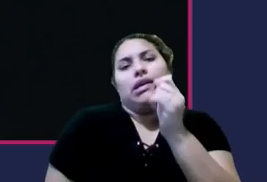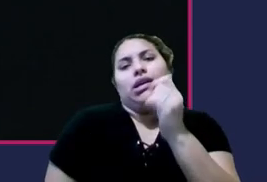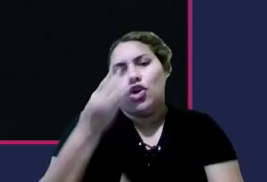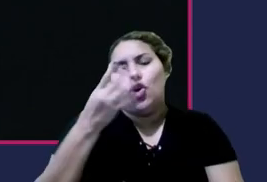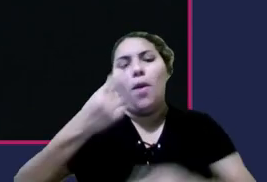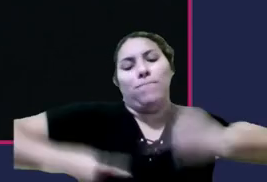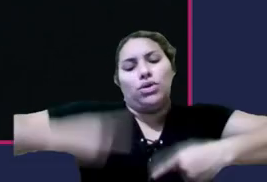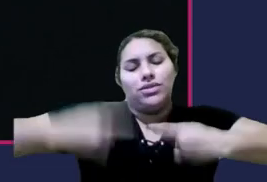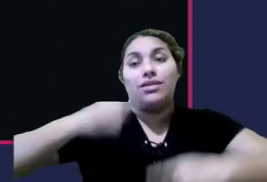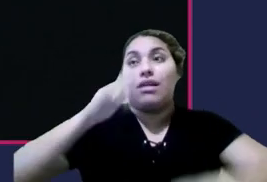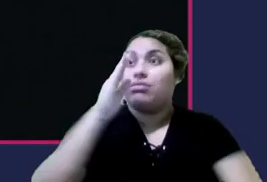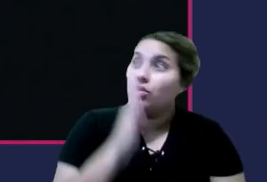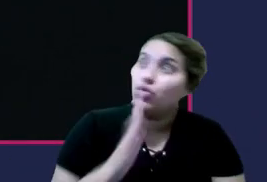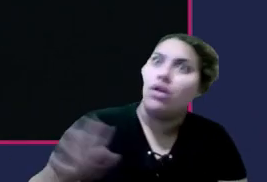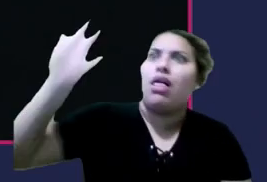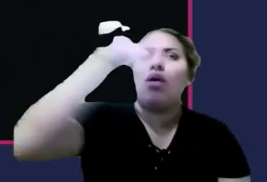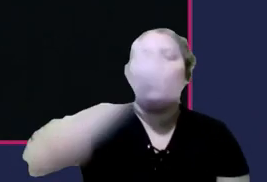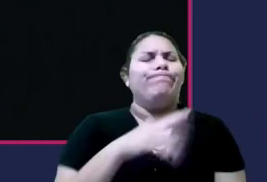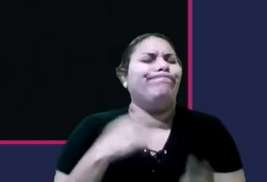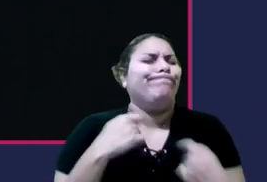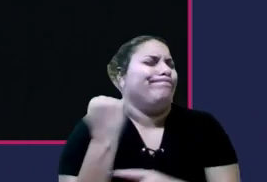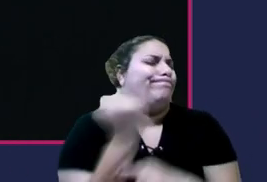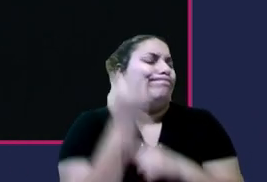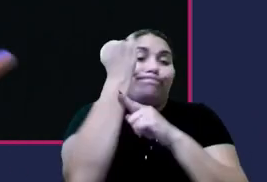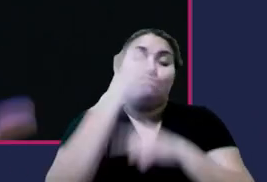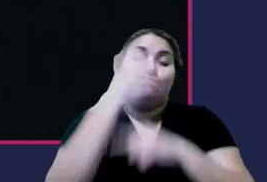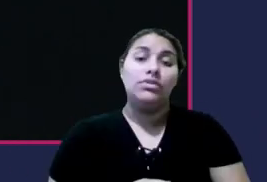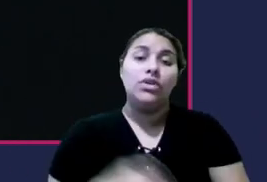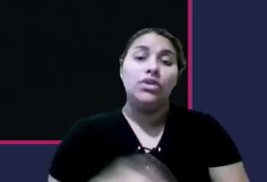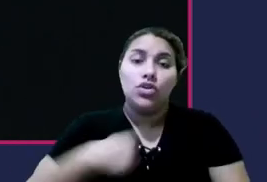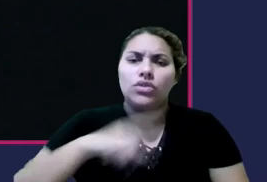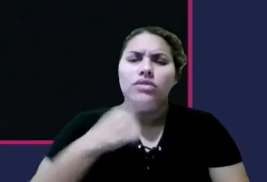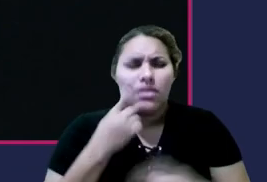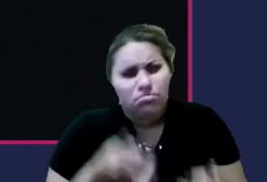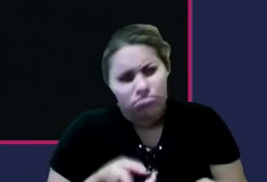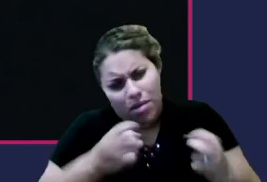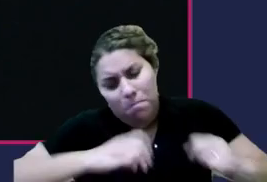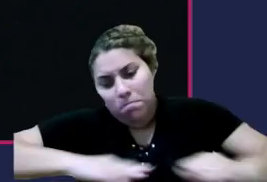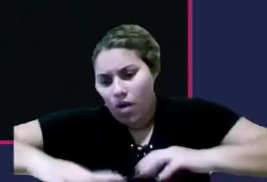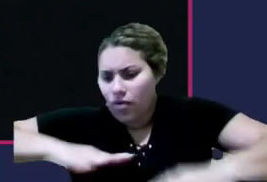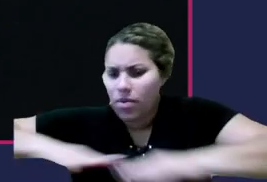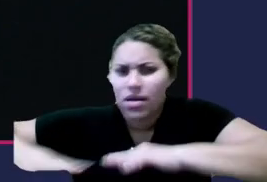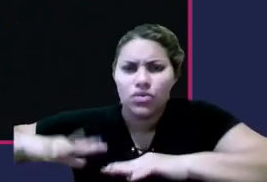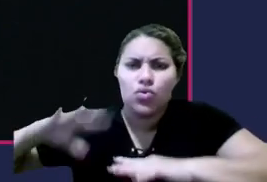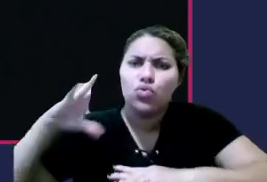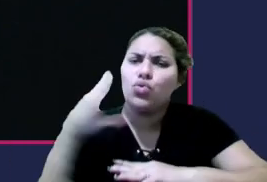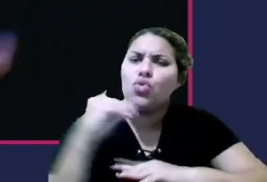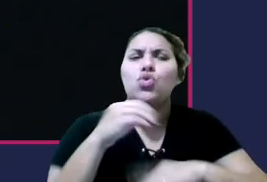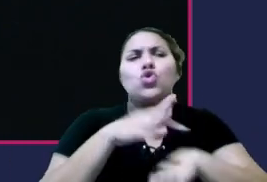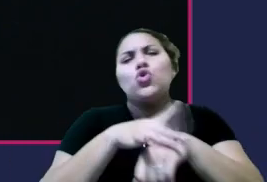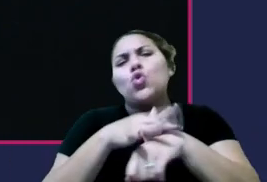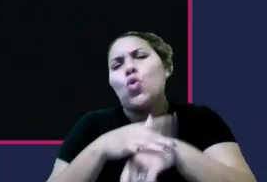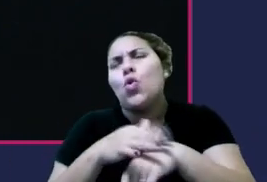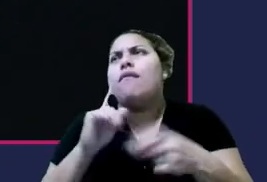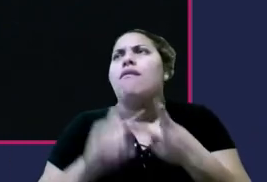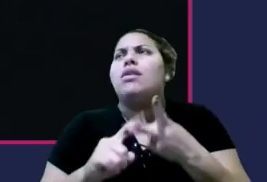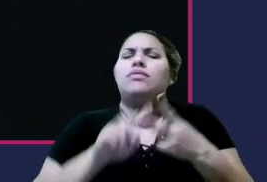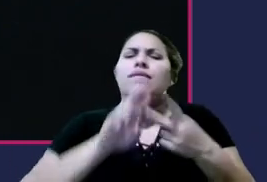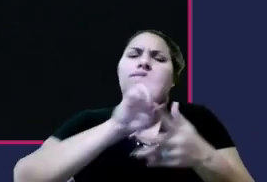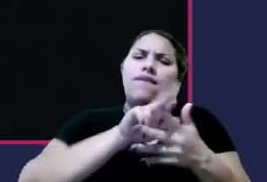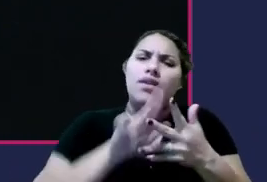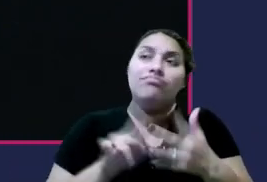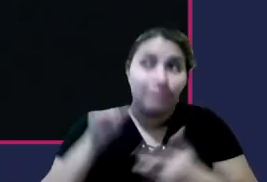The creation of a national policy is very relevant. We've seen this movement for different diseases, like